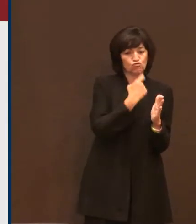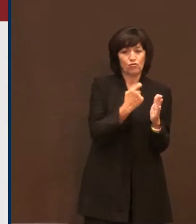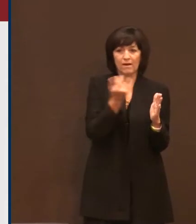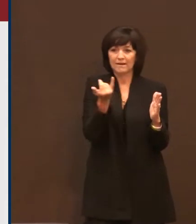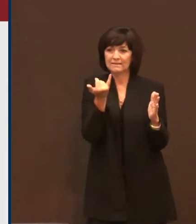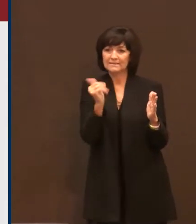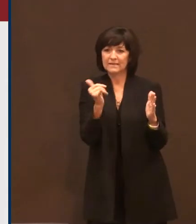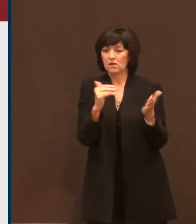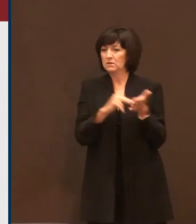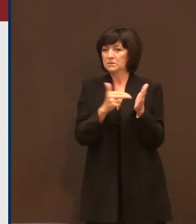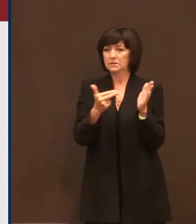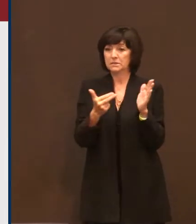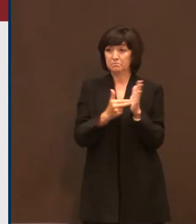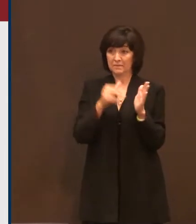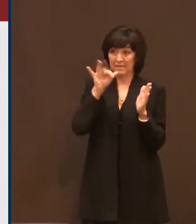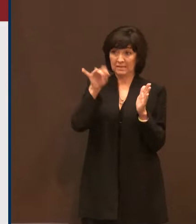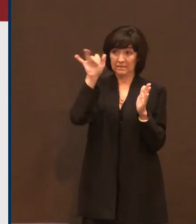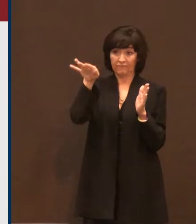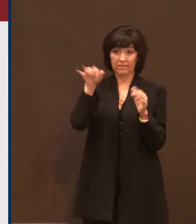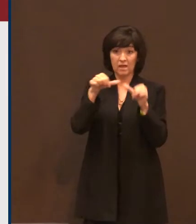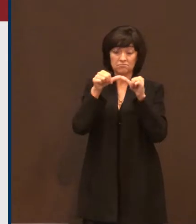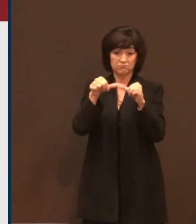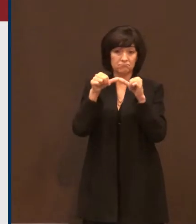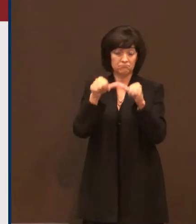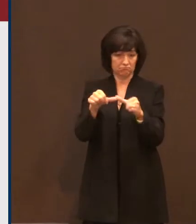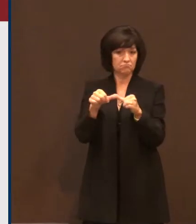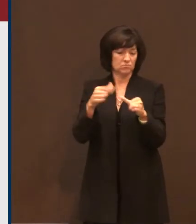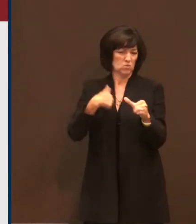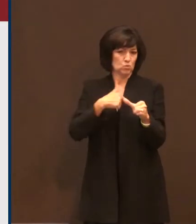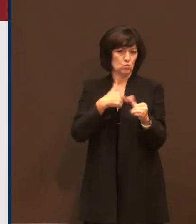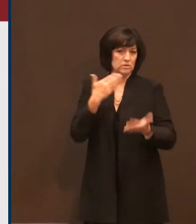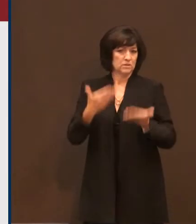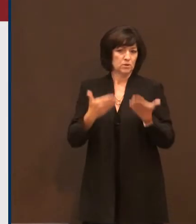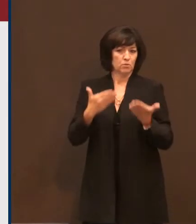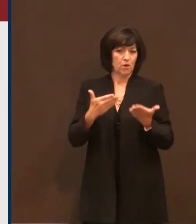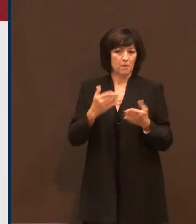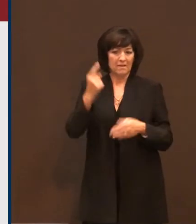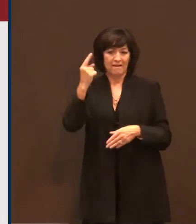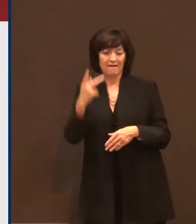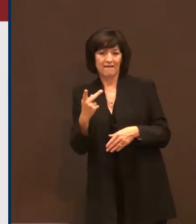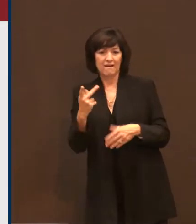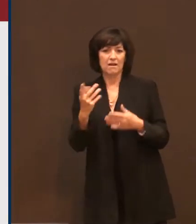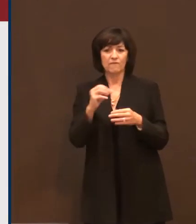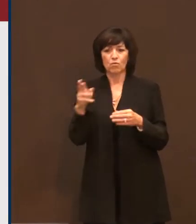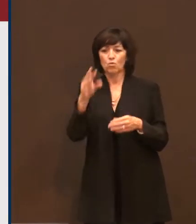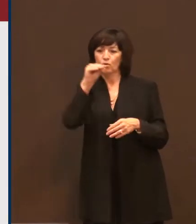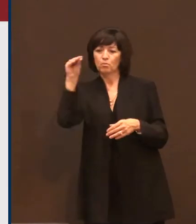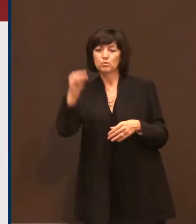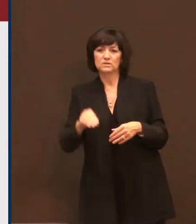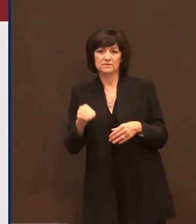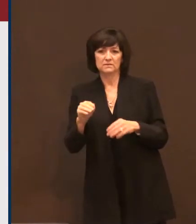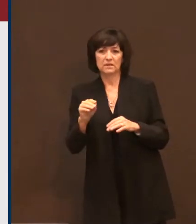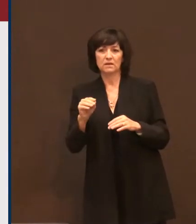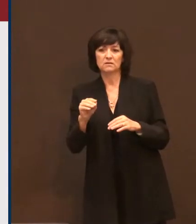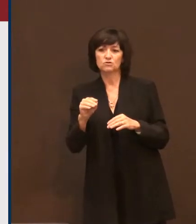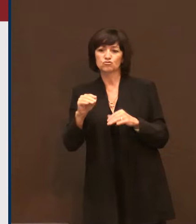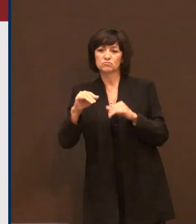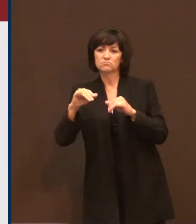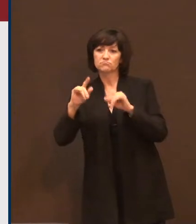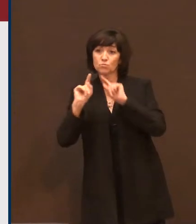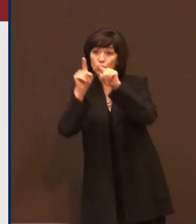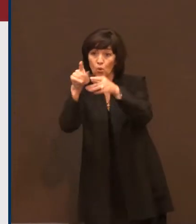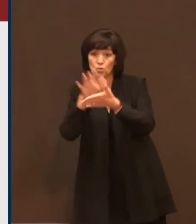reopening. So in terms of positive cases, just over 6,000 in Newcastle County. Like to see those